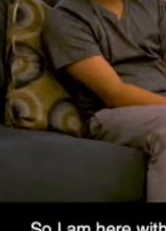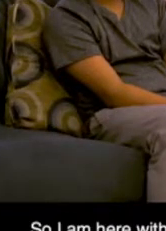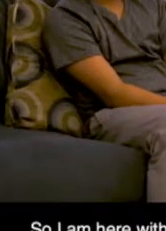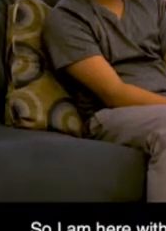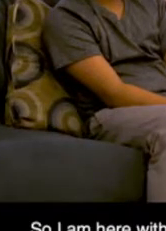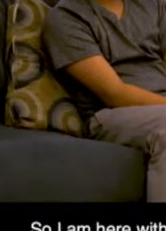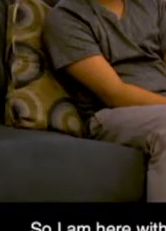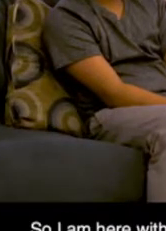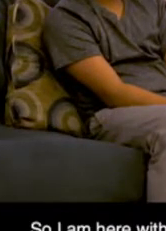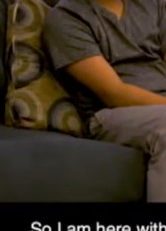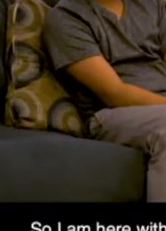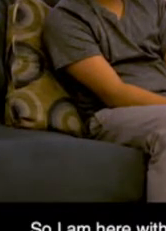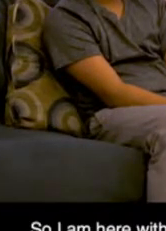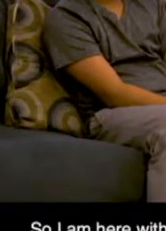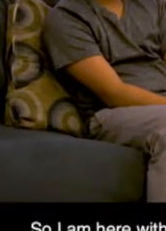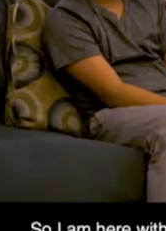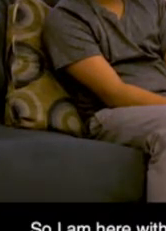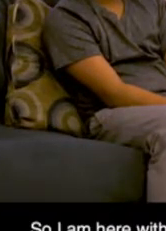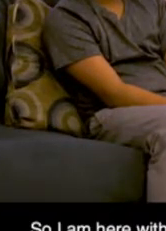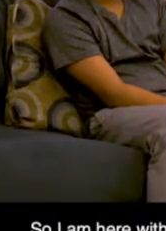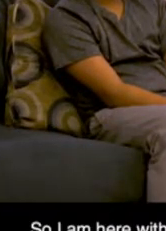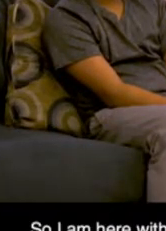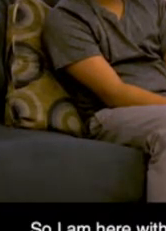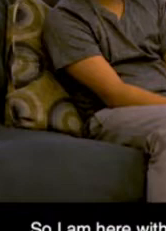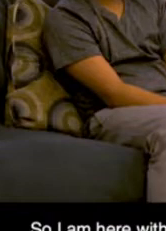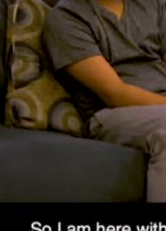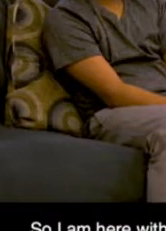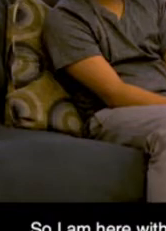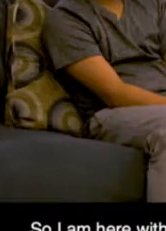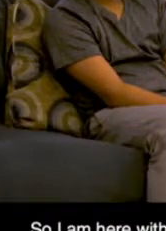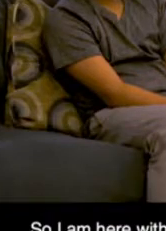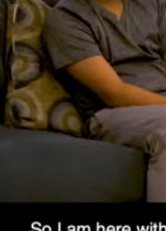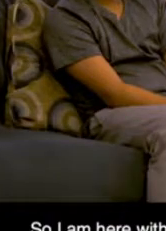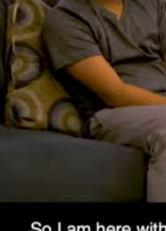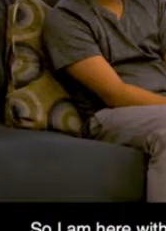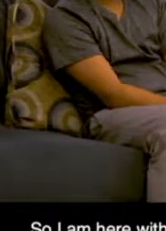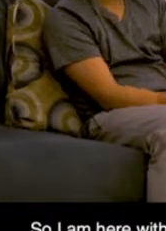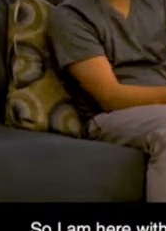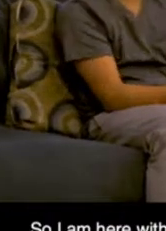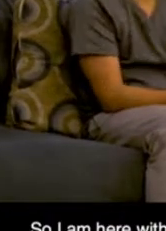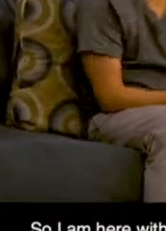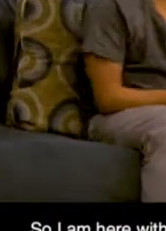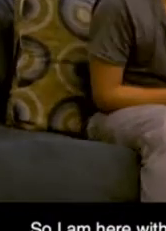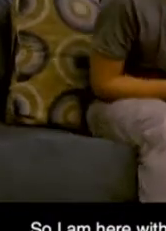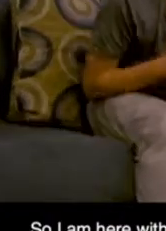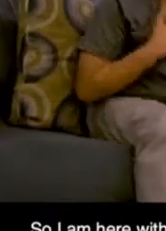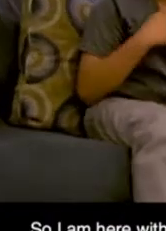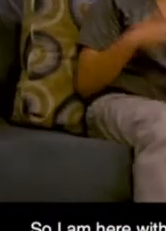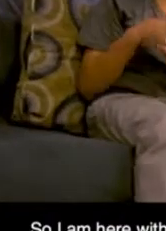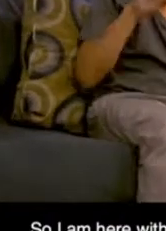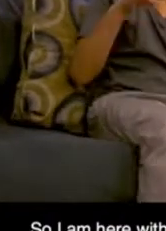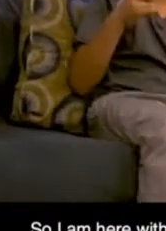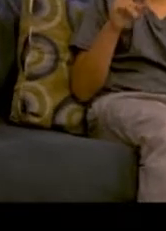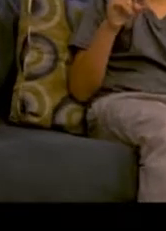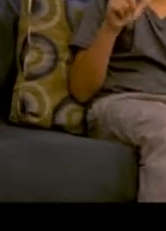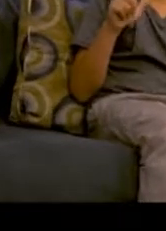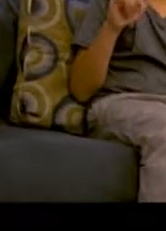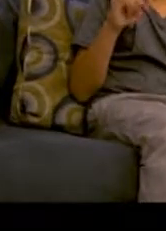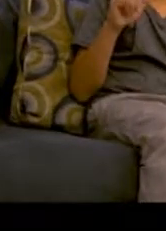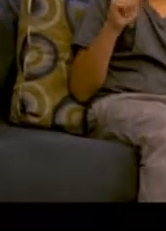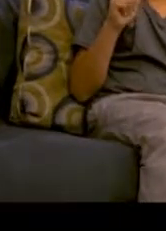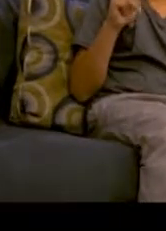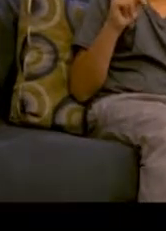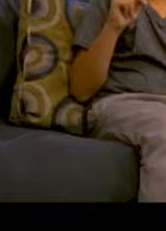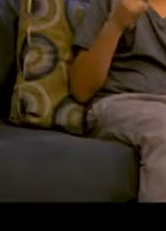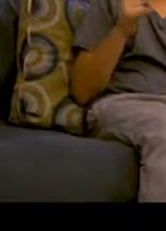parent. So I am here with one of our boys in the dorm. Can you give us your name?